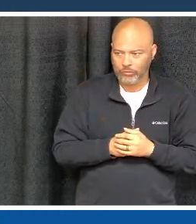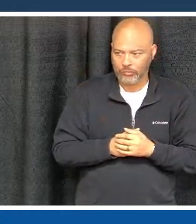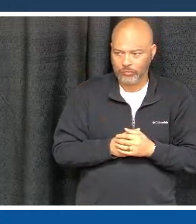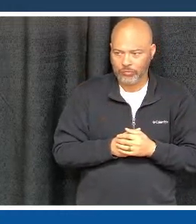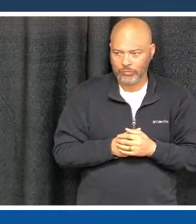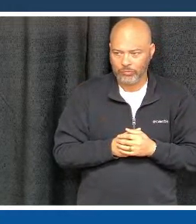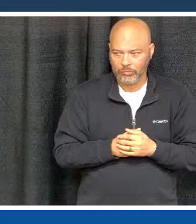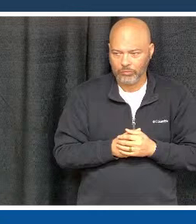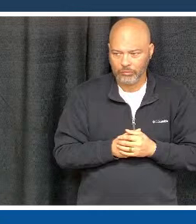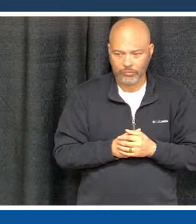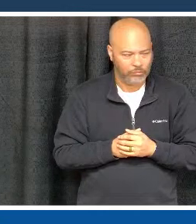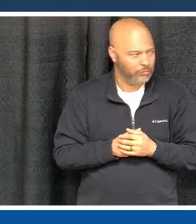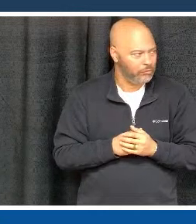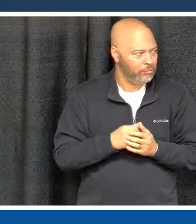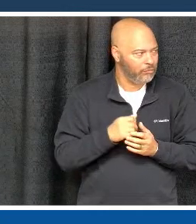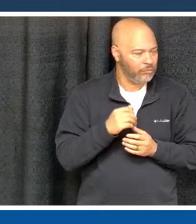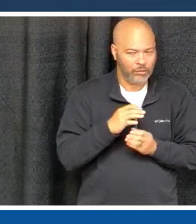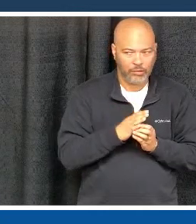that.